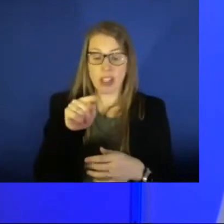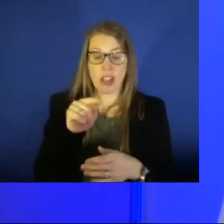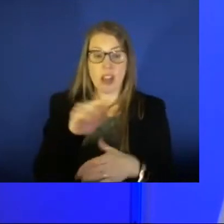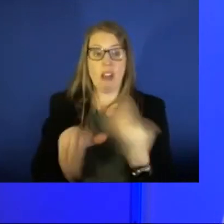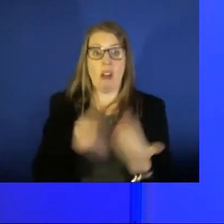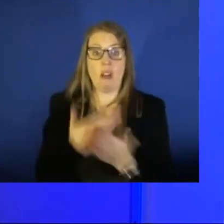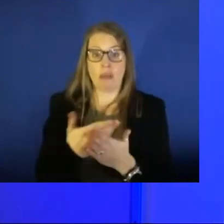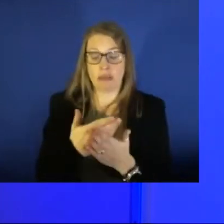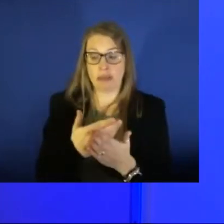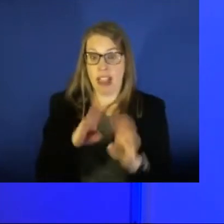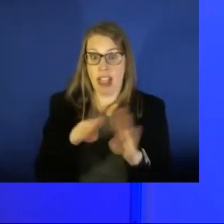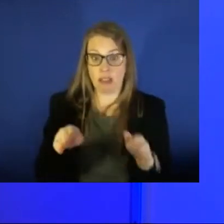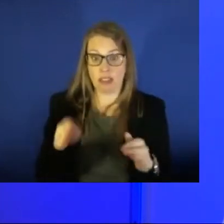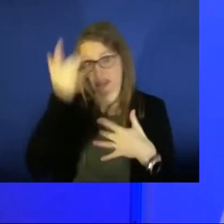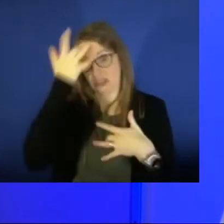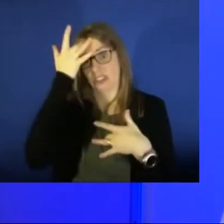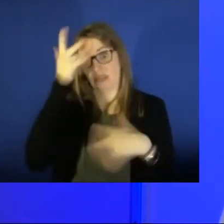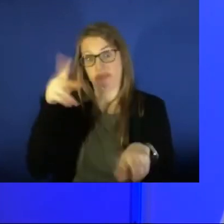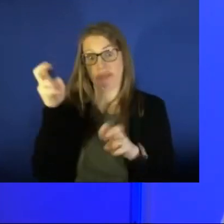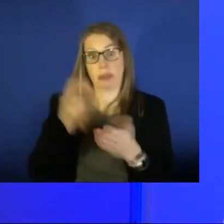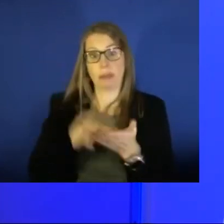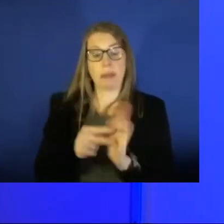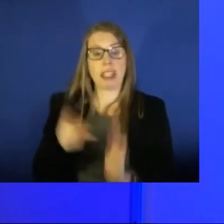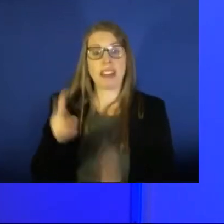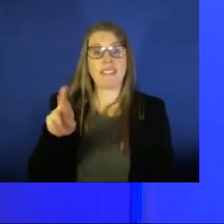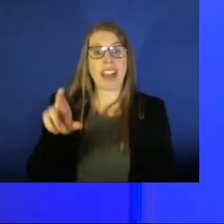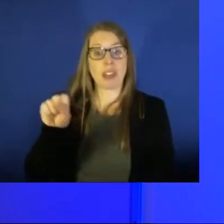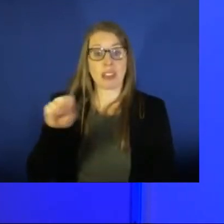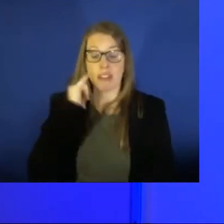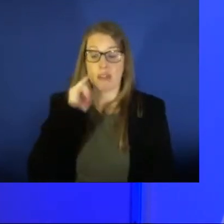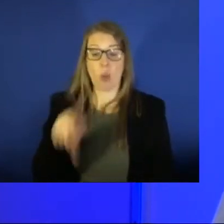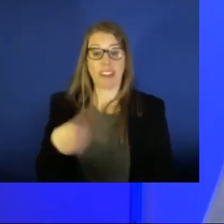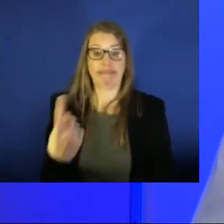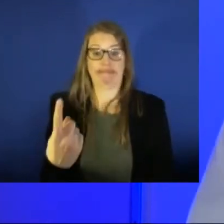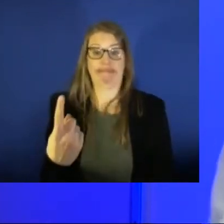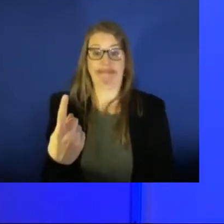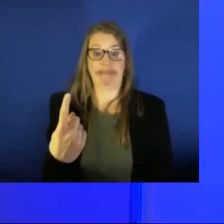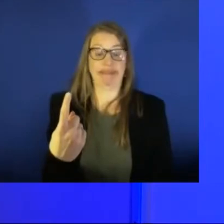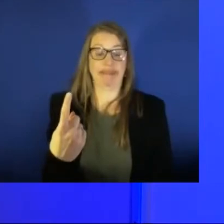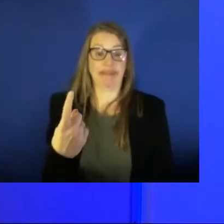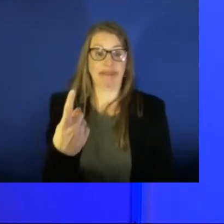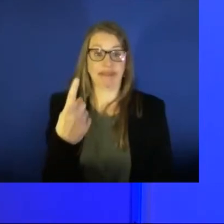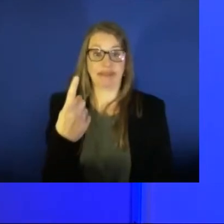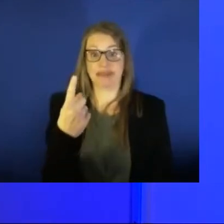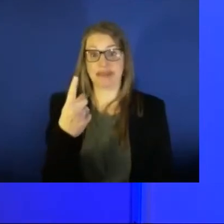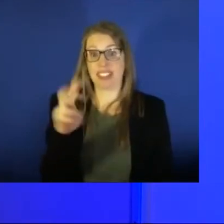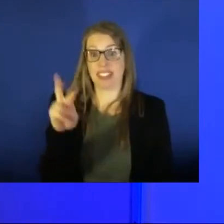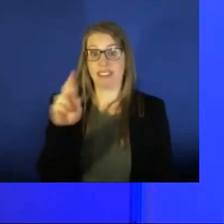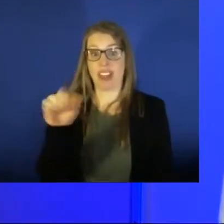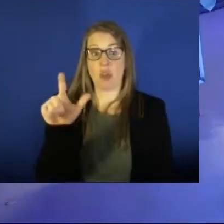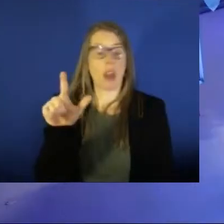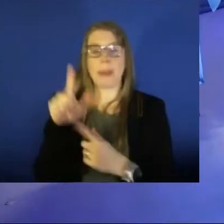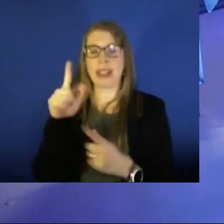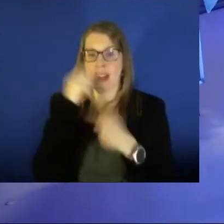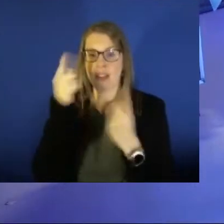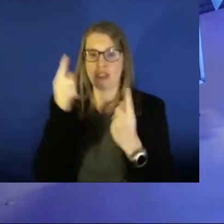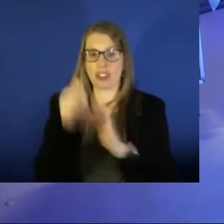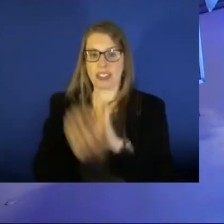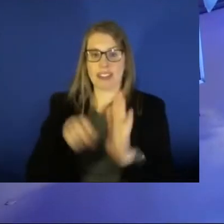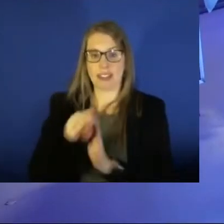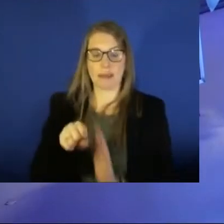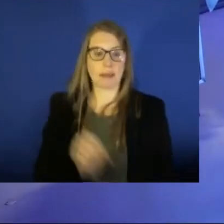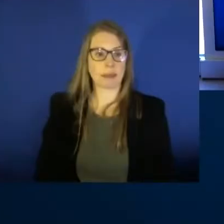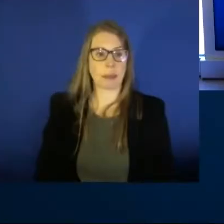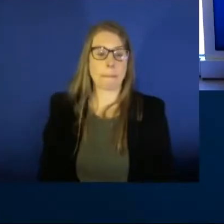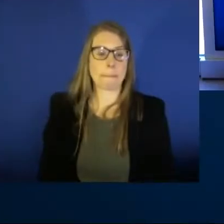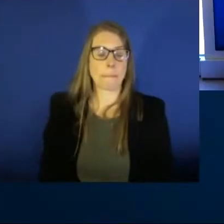virus. Versus if it's you individually and it's the season, the viral season. I mean, We have the all these allergy treatment season. algorithms, Hawkeye, and they say, well,